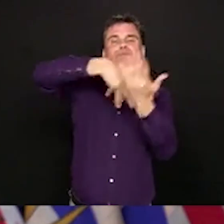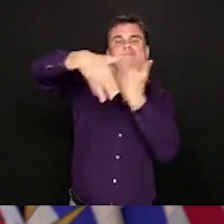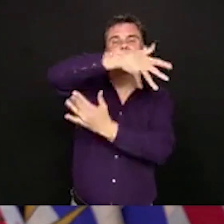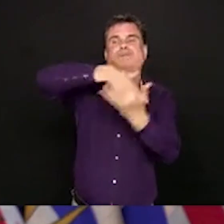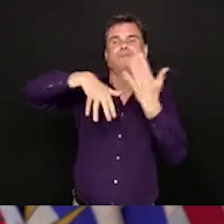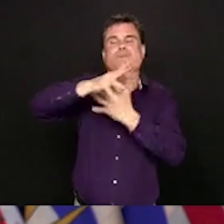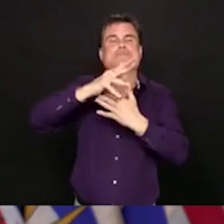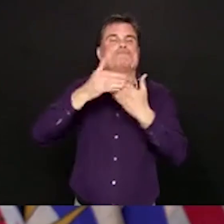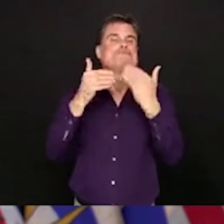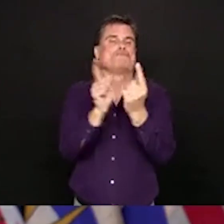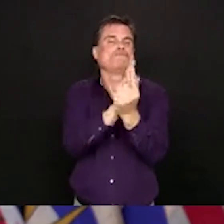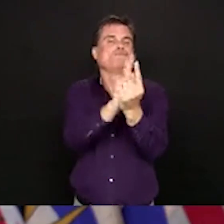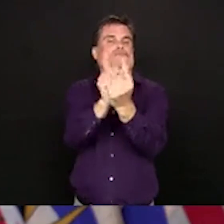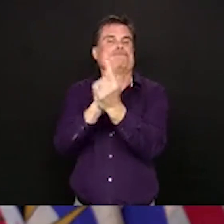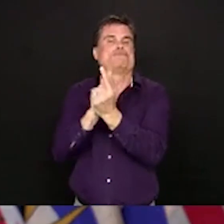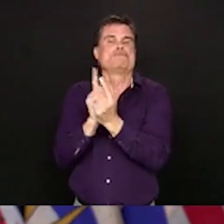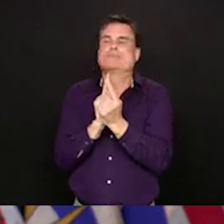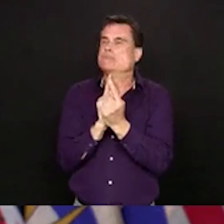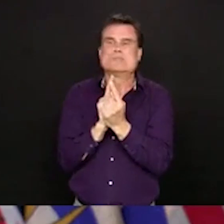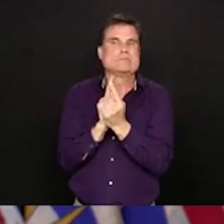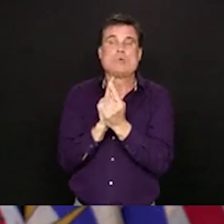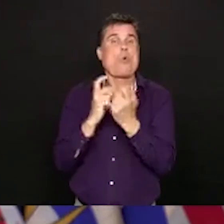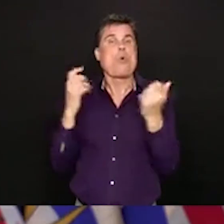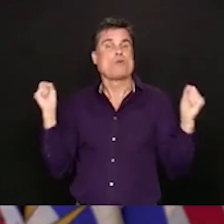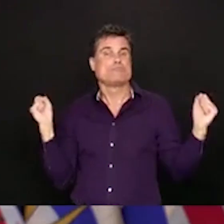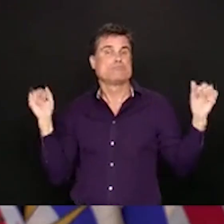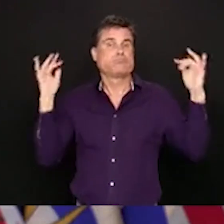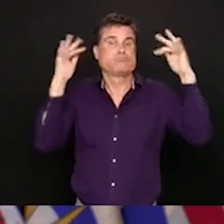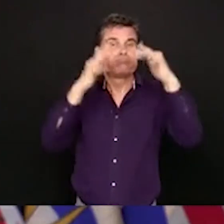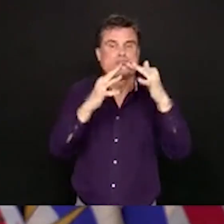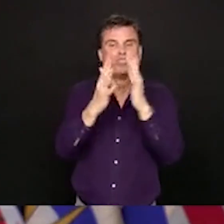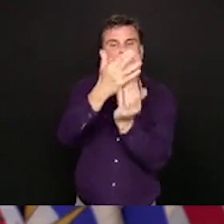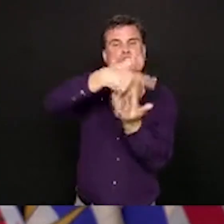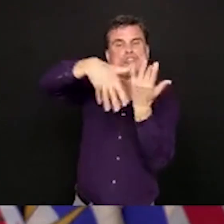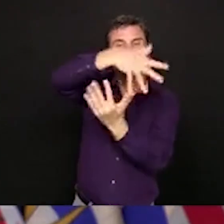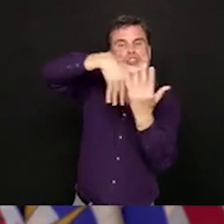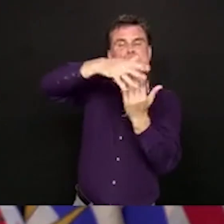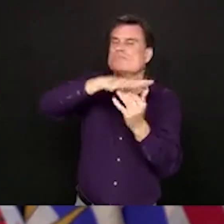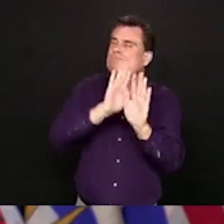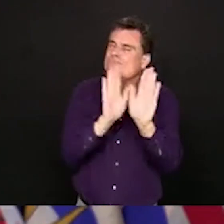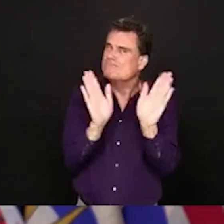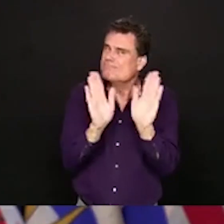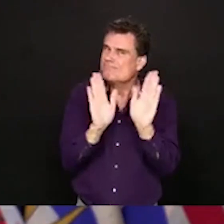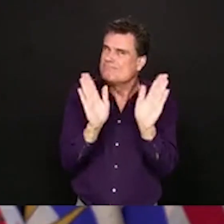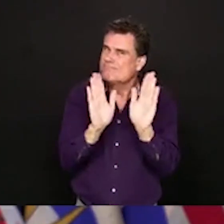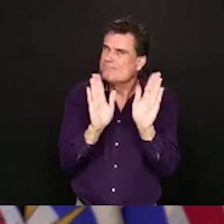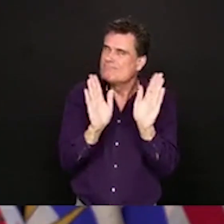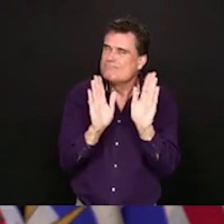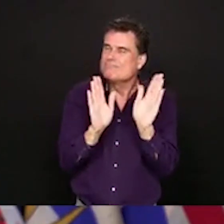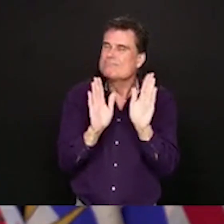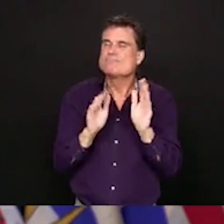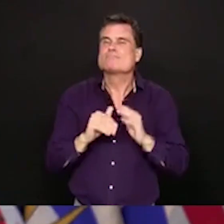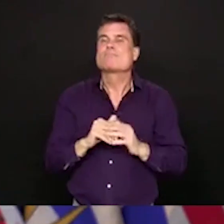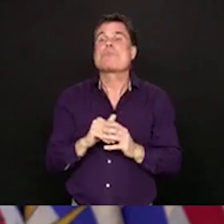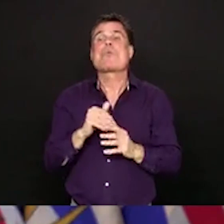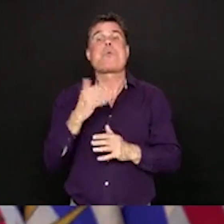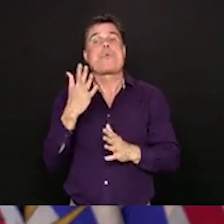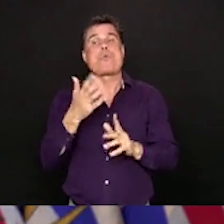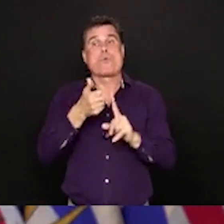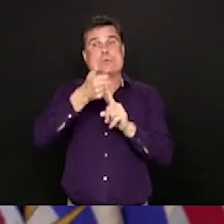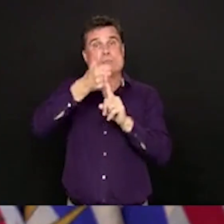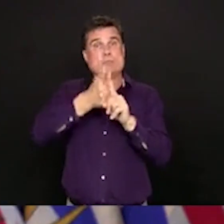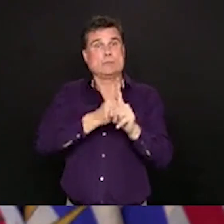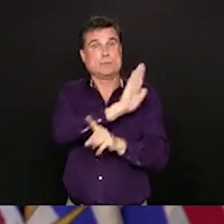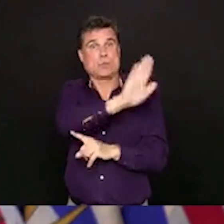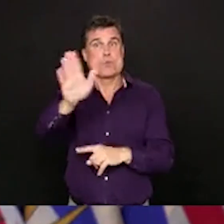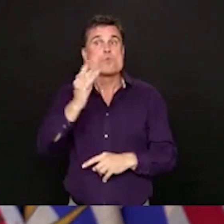lots of people, getting together with many different people outside our circles that we have put together for ourselves